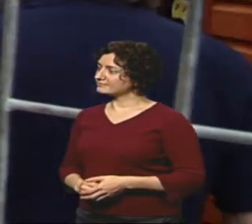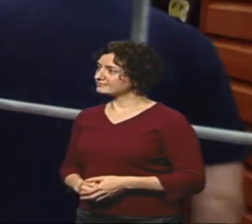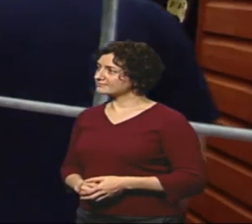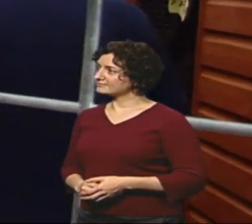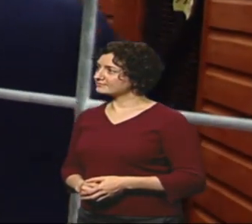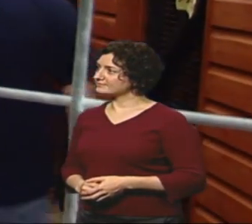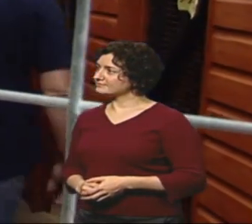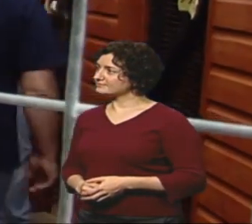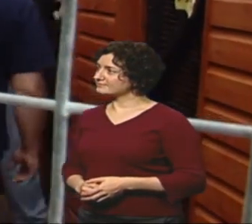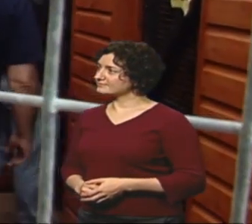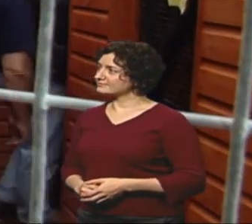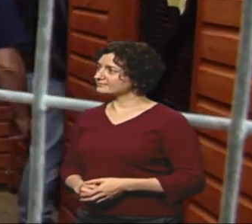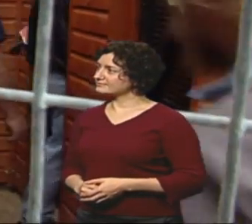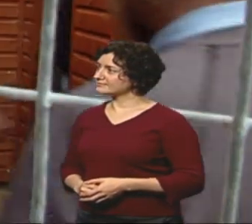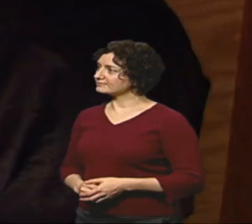In that one.